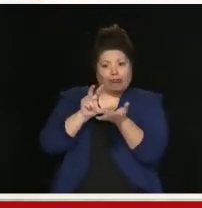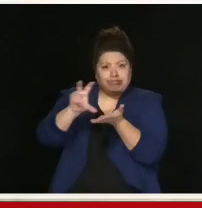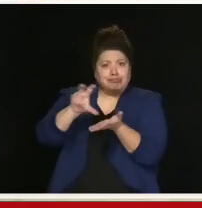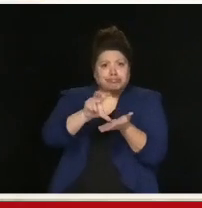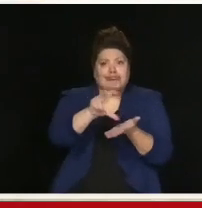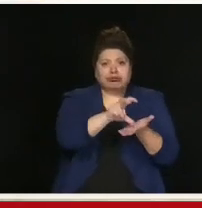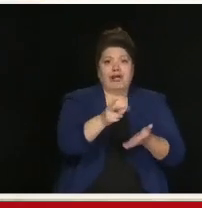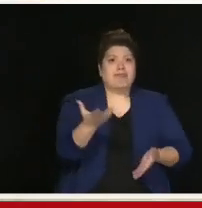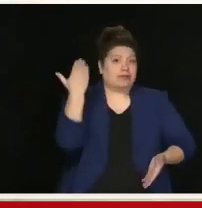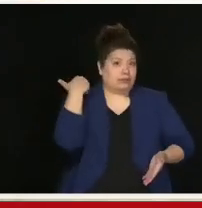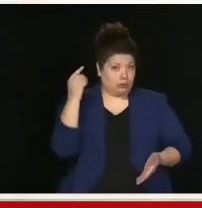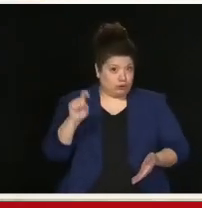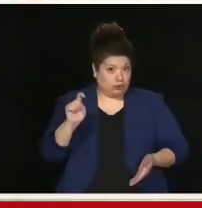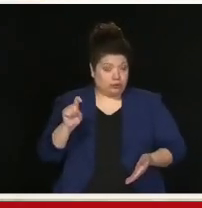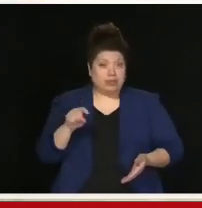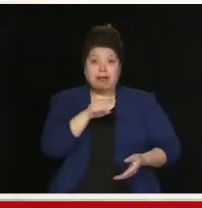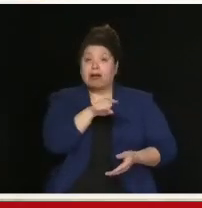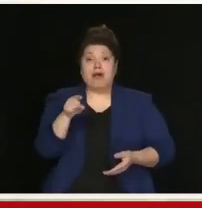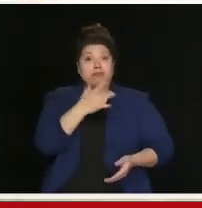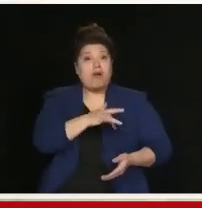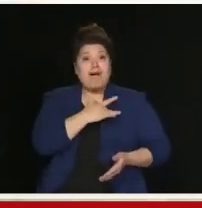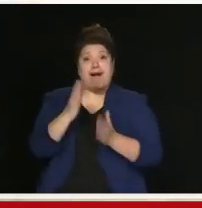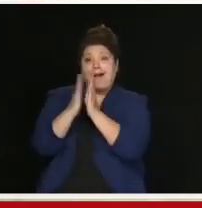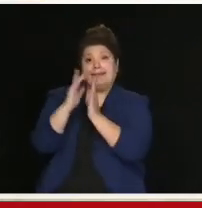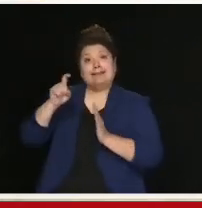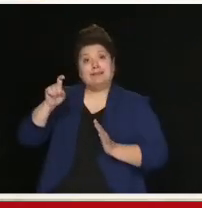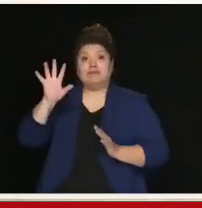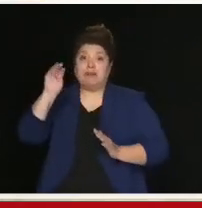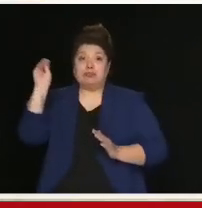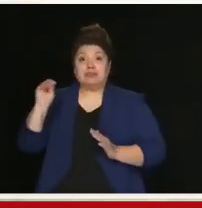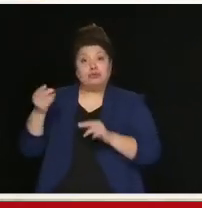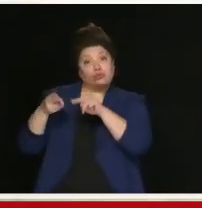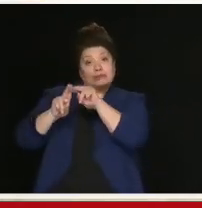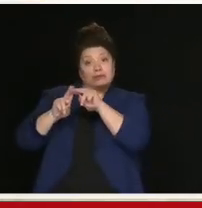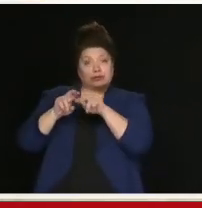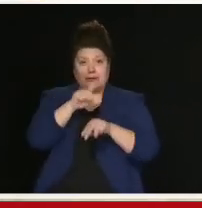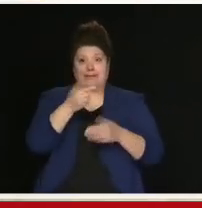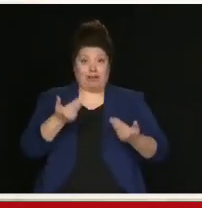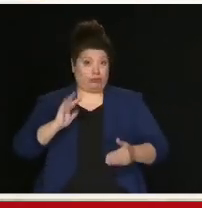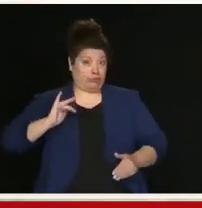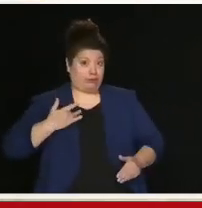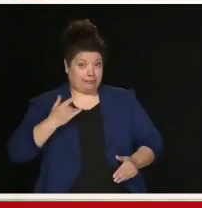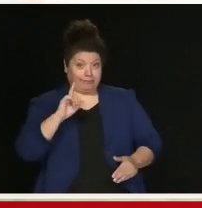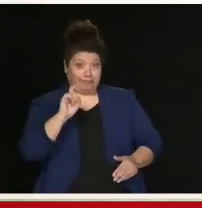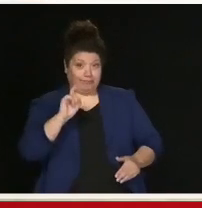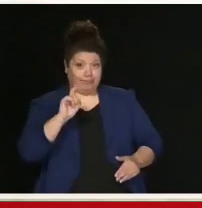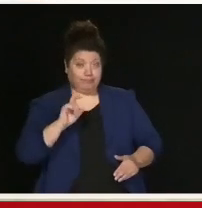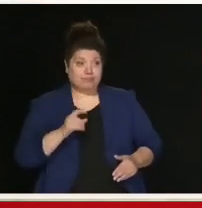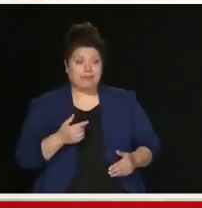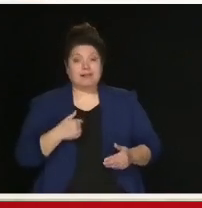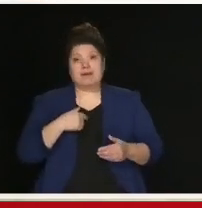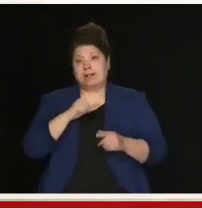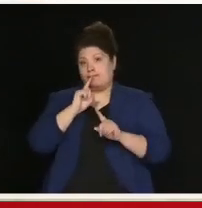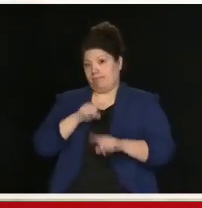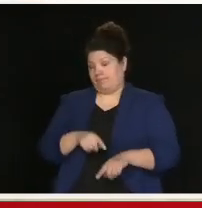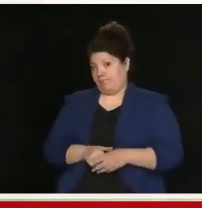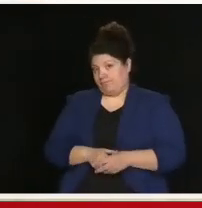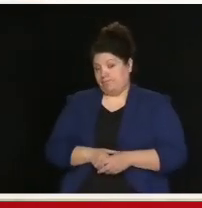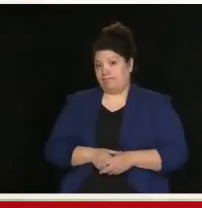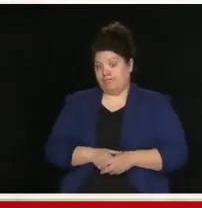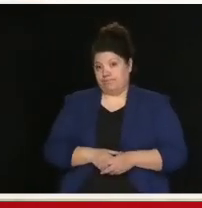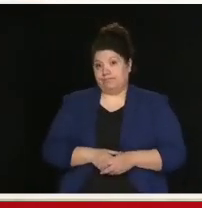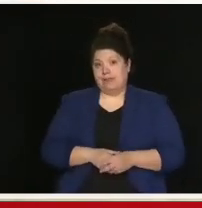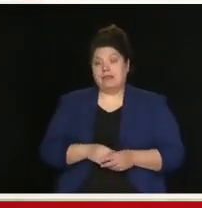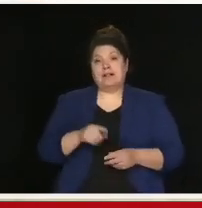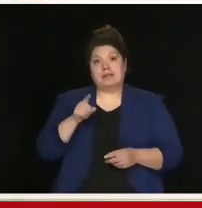for a 5% increase. Do you regret of not being as generous as you could have been? I think we should always think